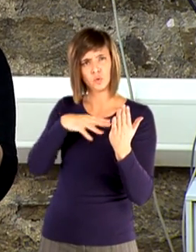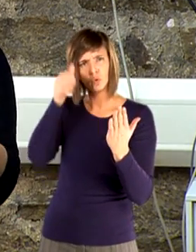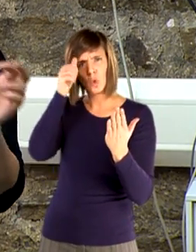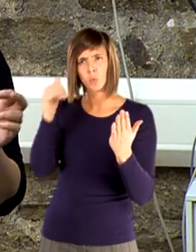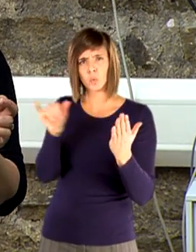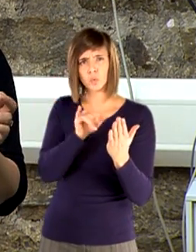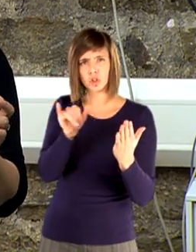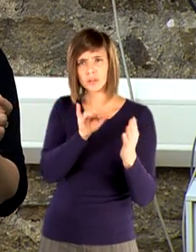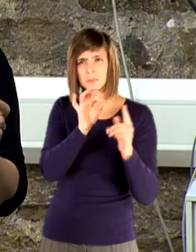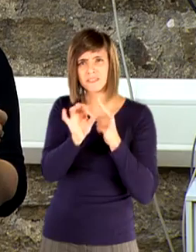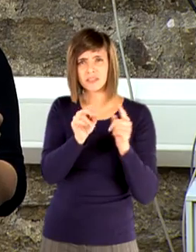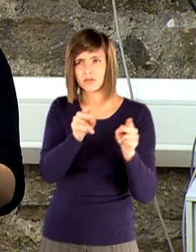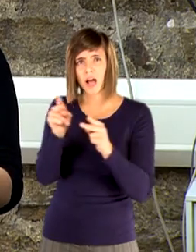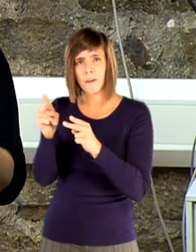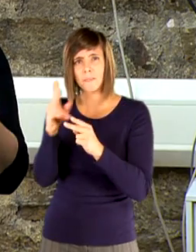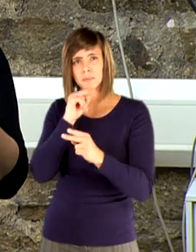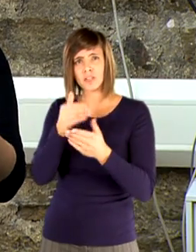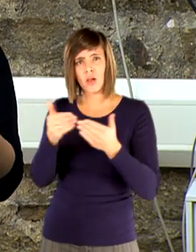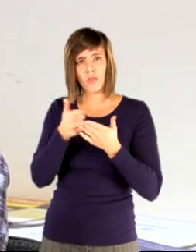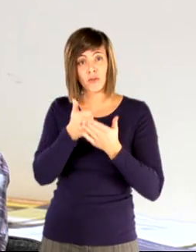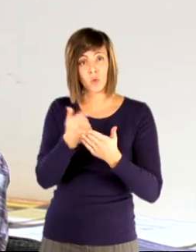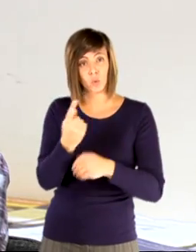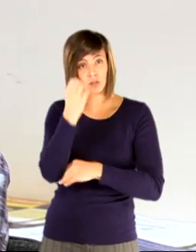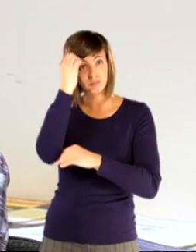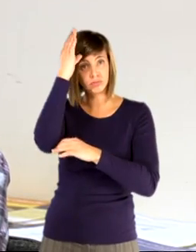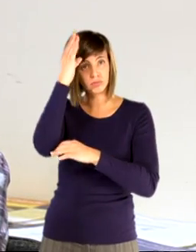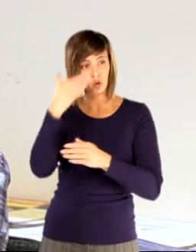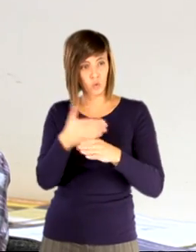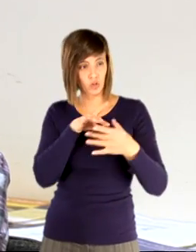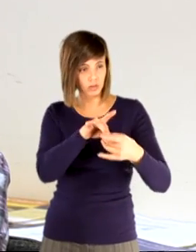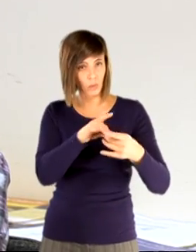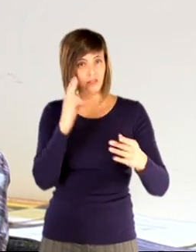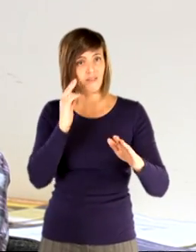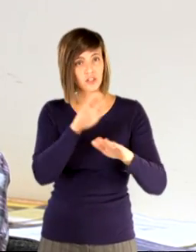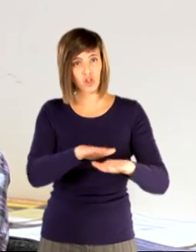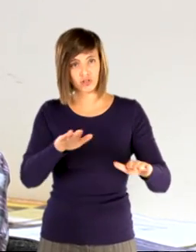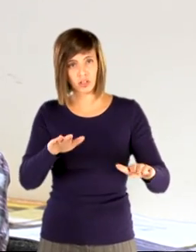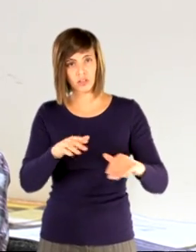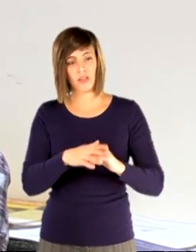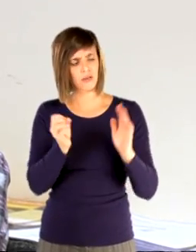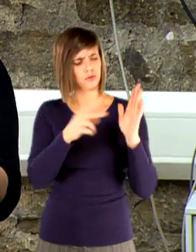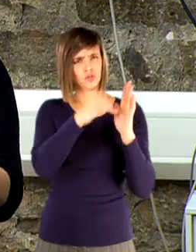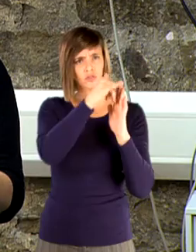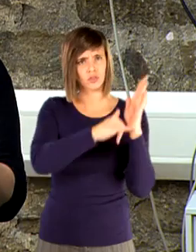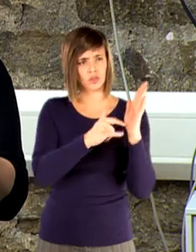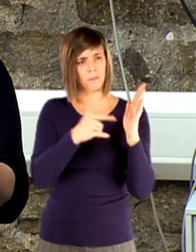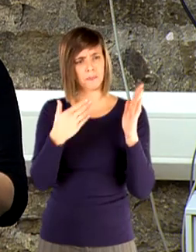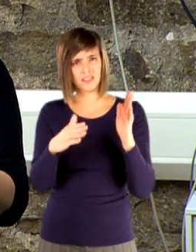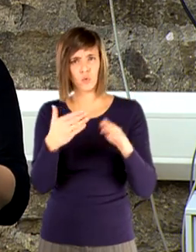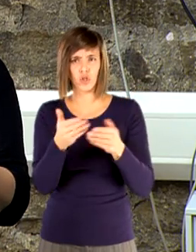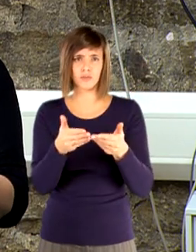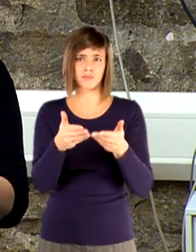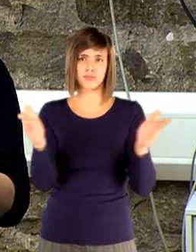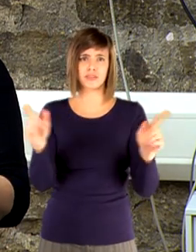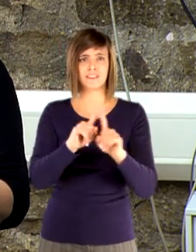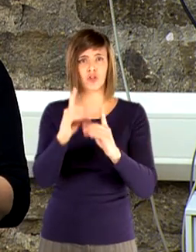going to know what type of speech and language therapist. So one who is experienced at working with deaf children. And they've added here, and worked